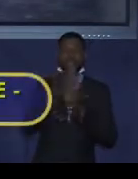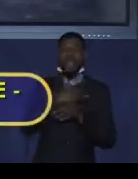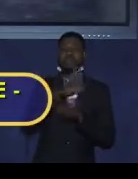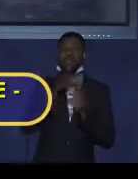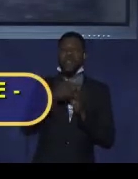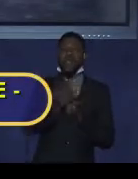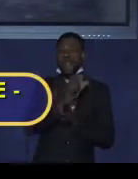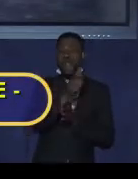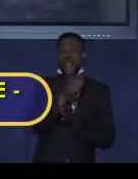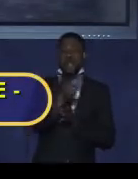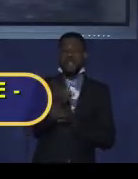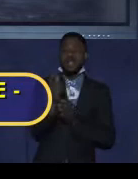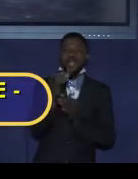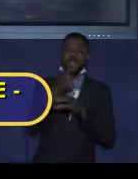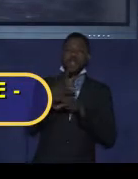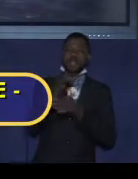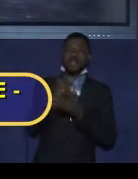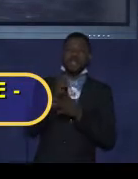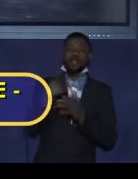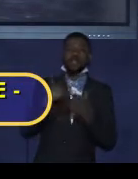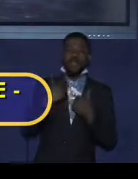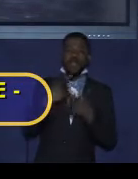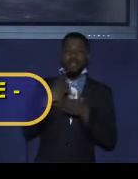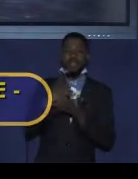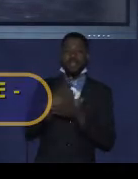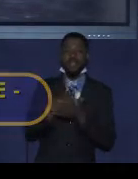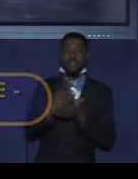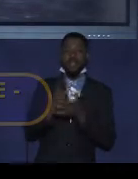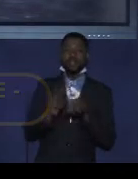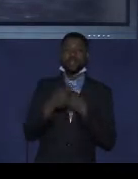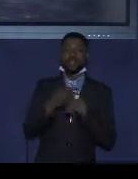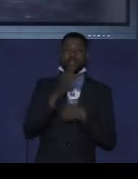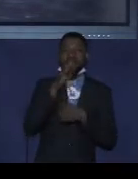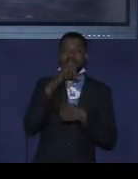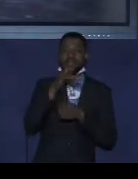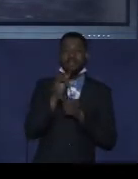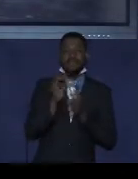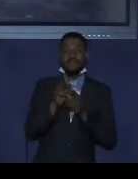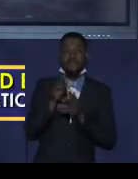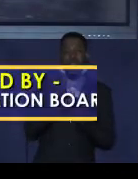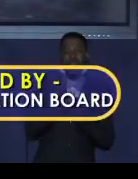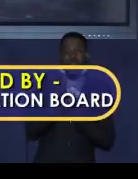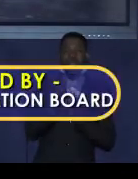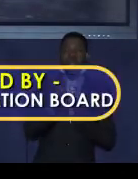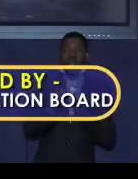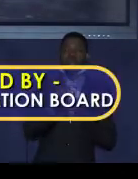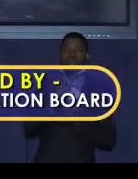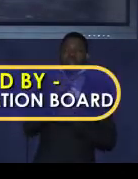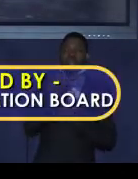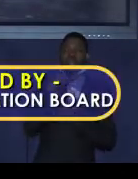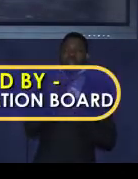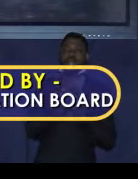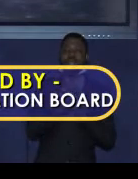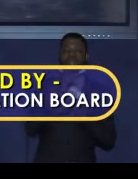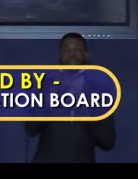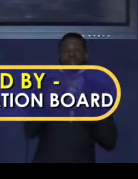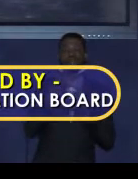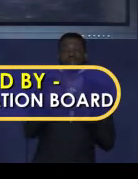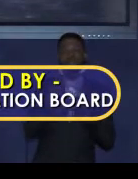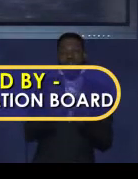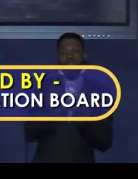and all other causes that we have discussed today are still very correct. And number three, say two ways to